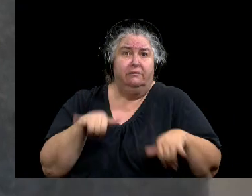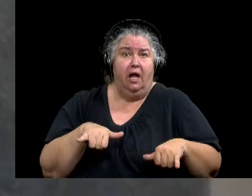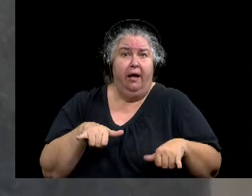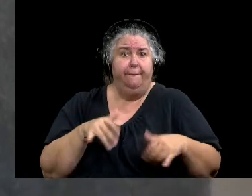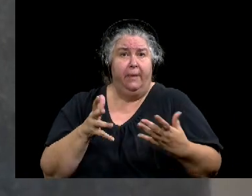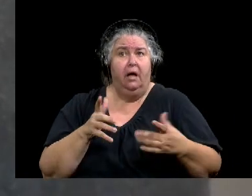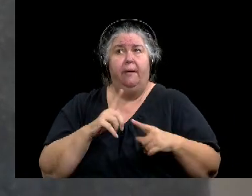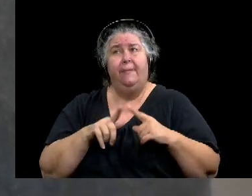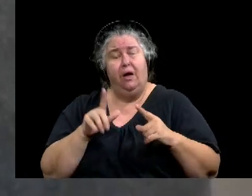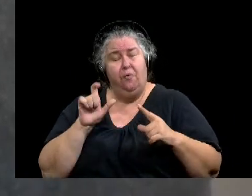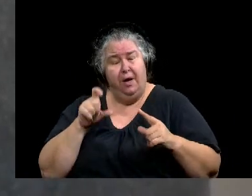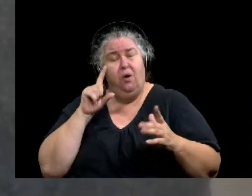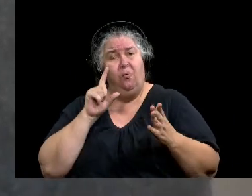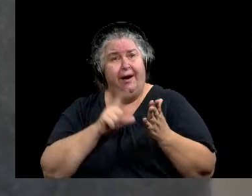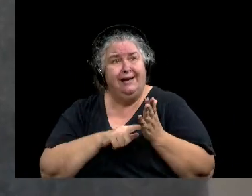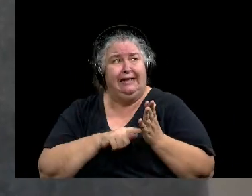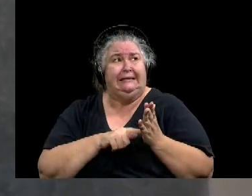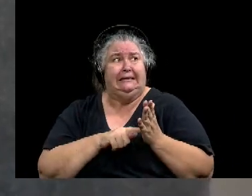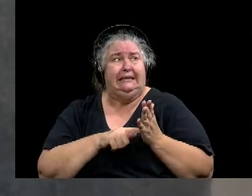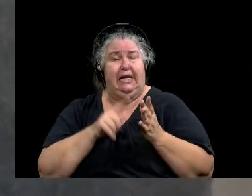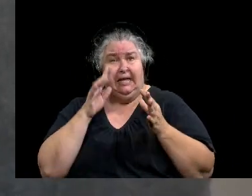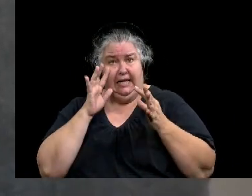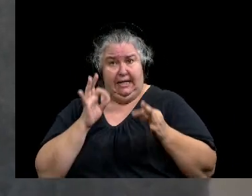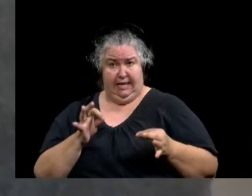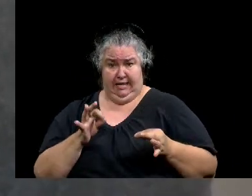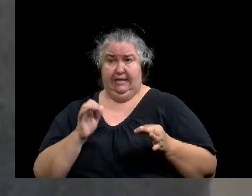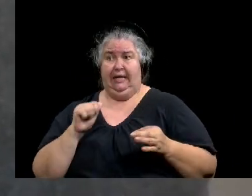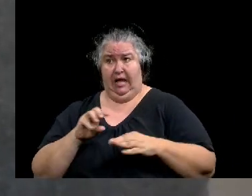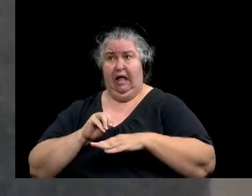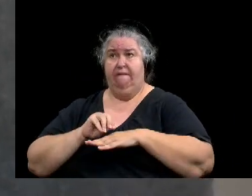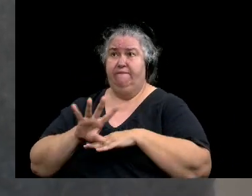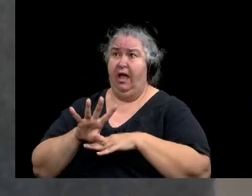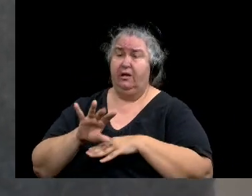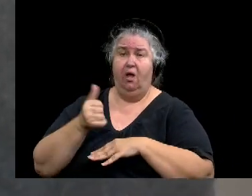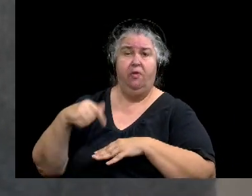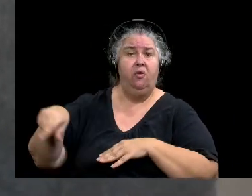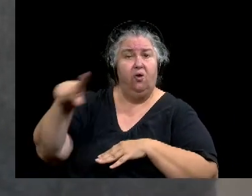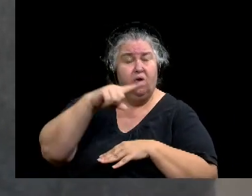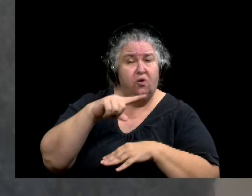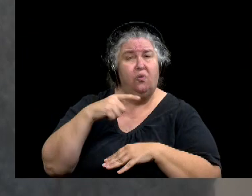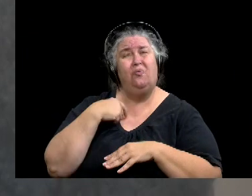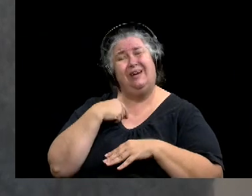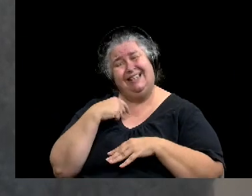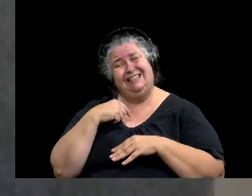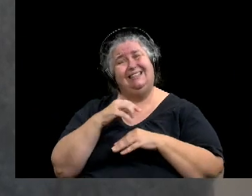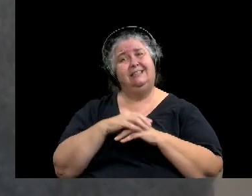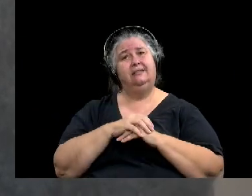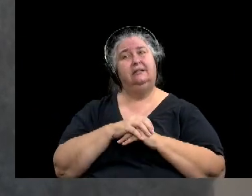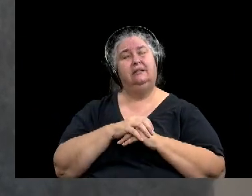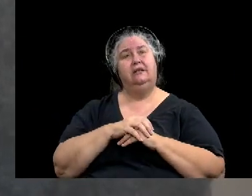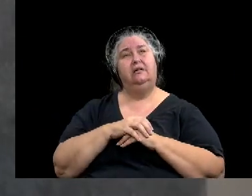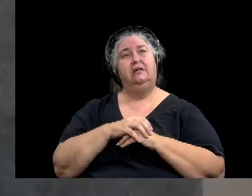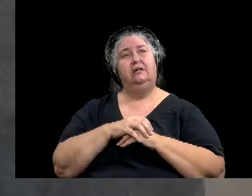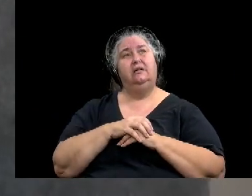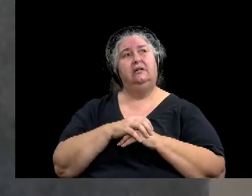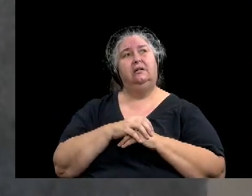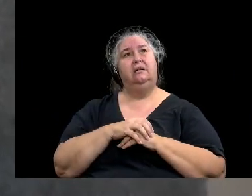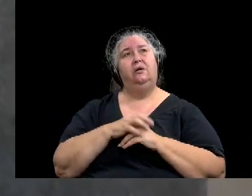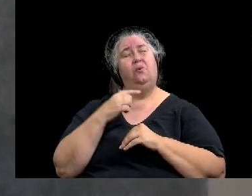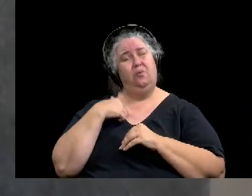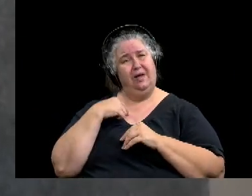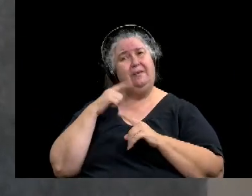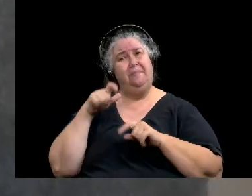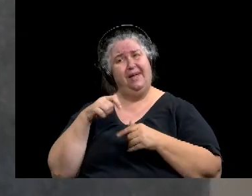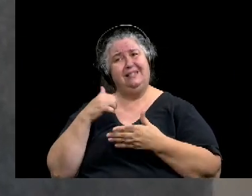we must recognize that the decisions we make can affect others. We have a part to play in keeping one